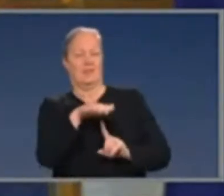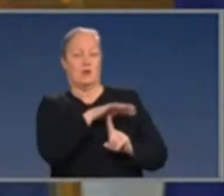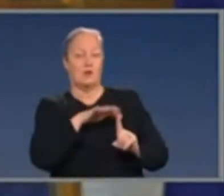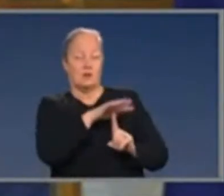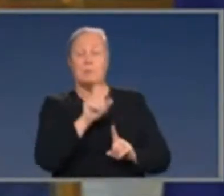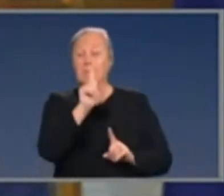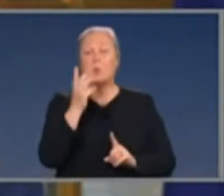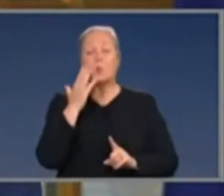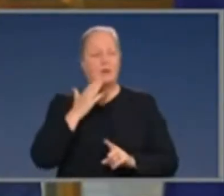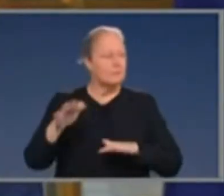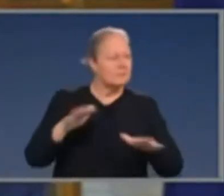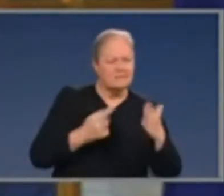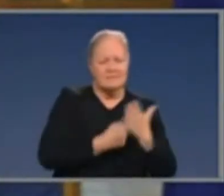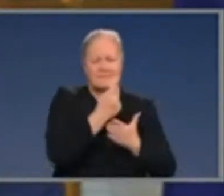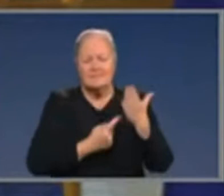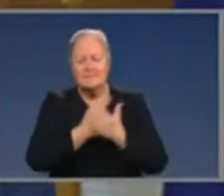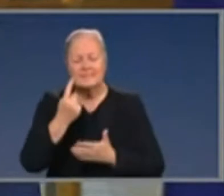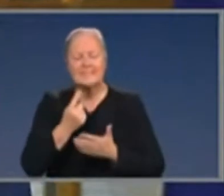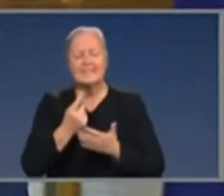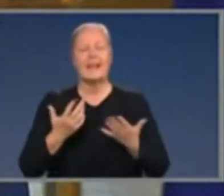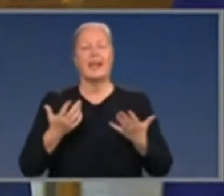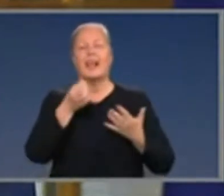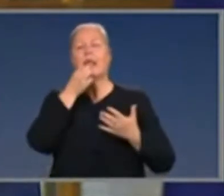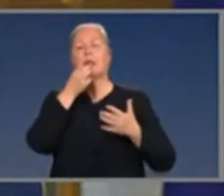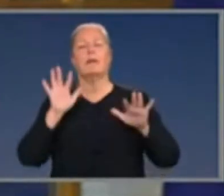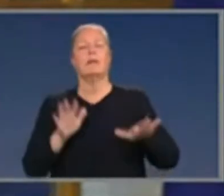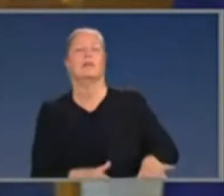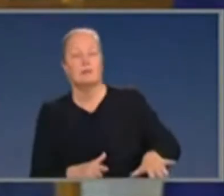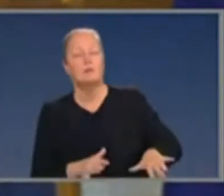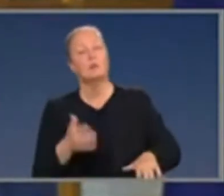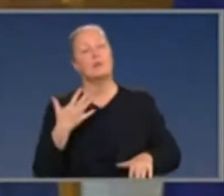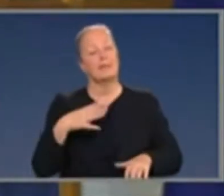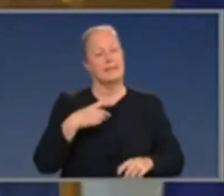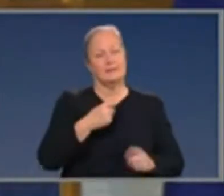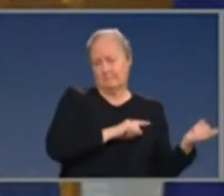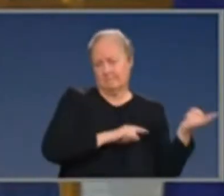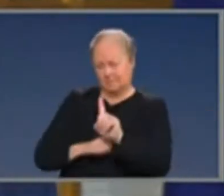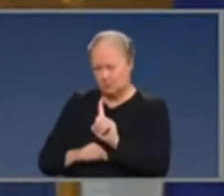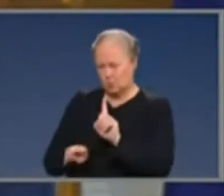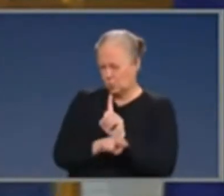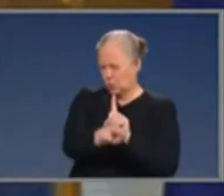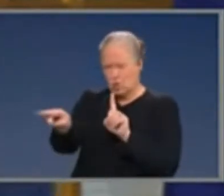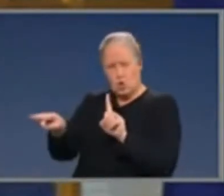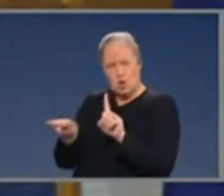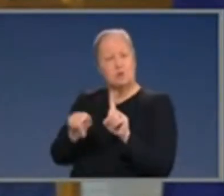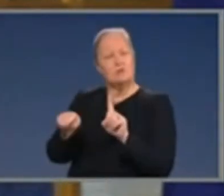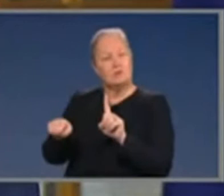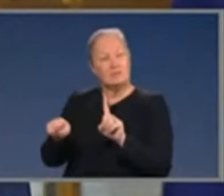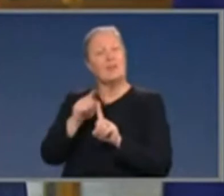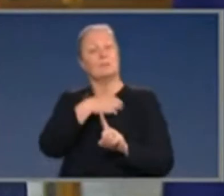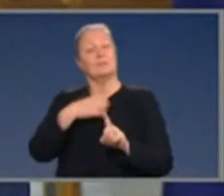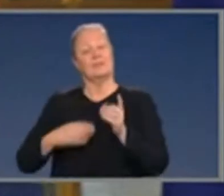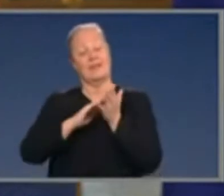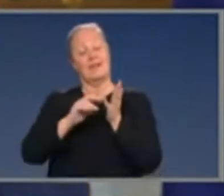busy, things can slip, and you need to have people coming in to supervise, ensure that you're doing the right thing. As Minister Hunt announced, we're